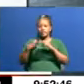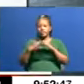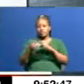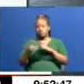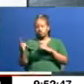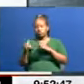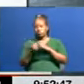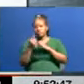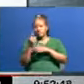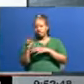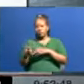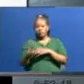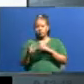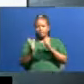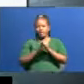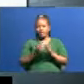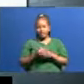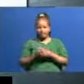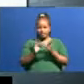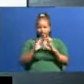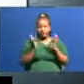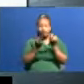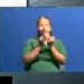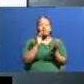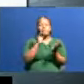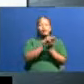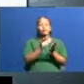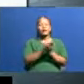shillings. Family Bank has recommended a total dividend